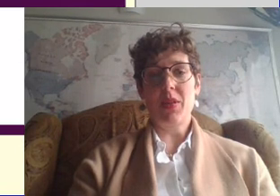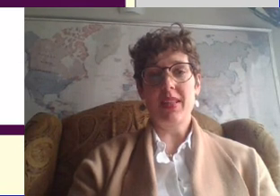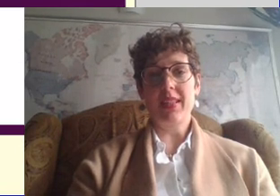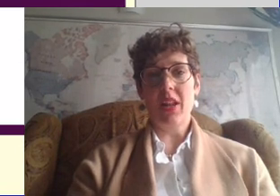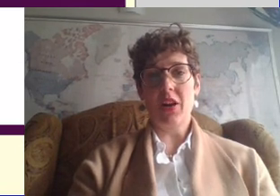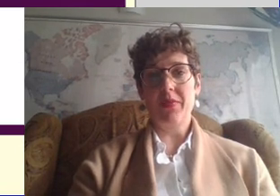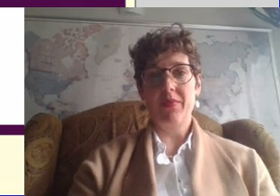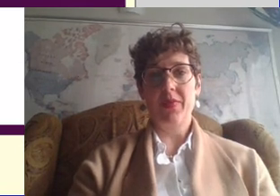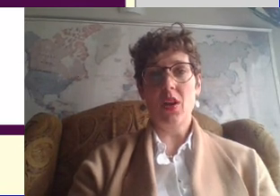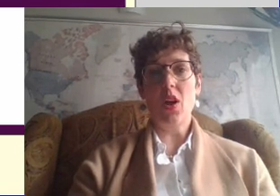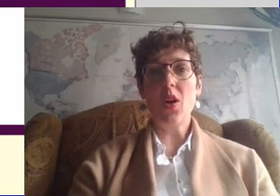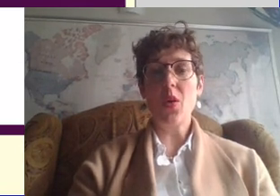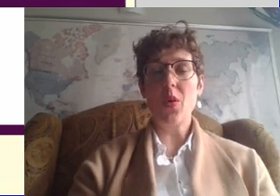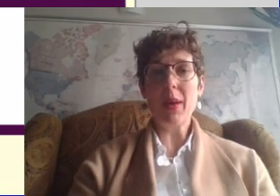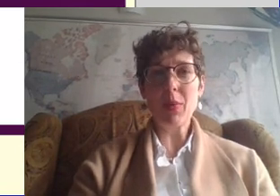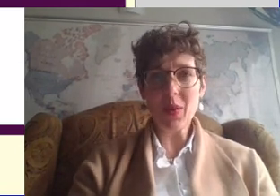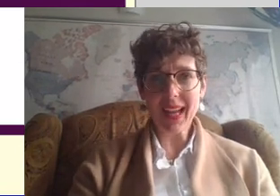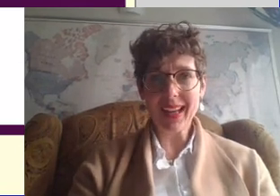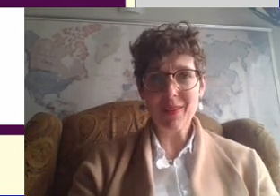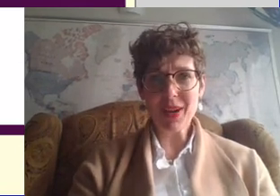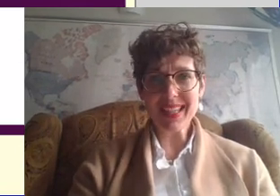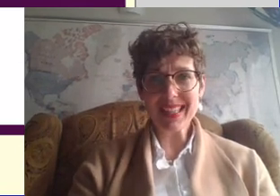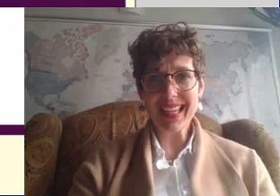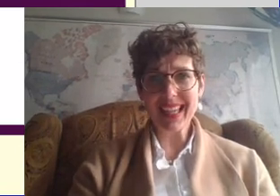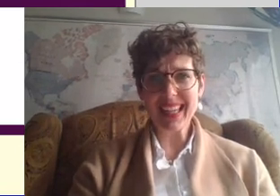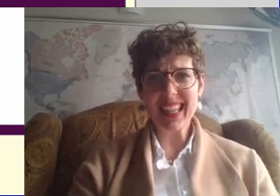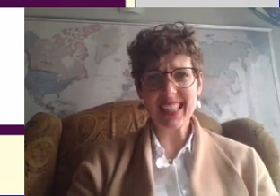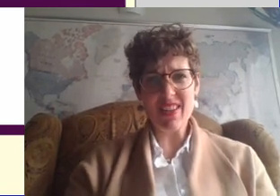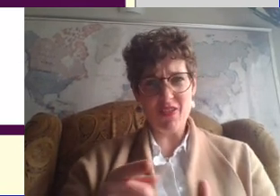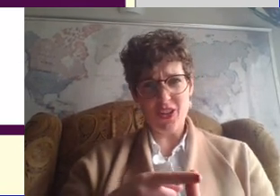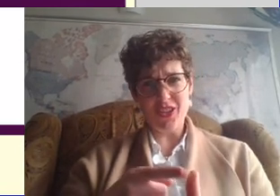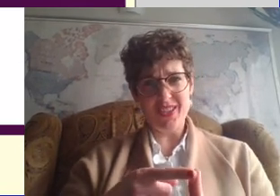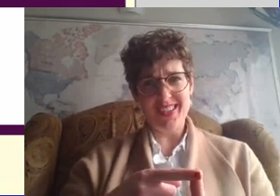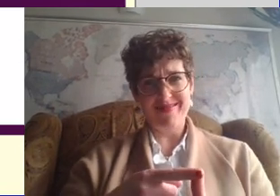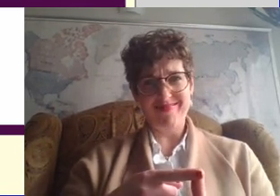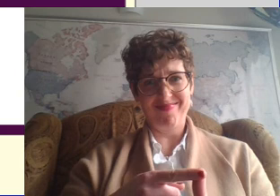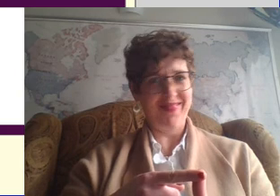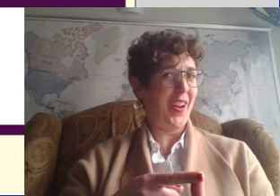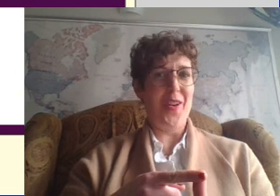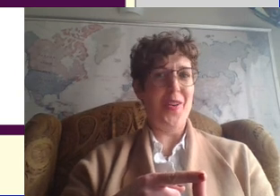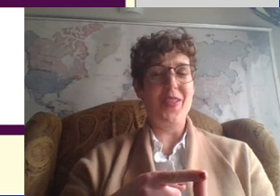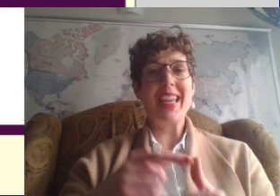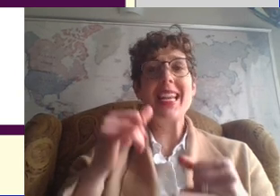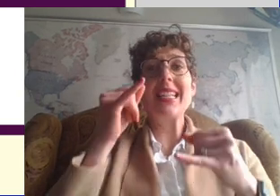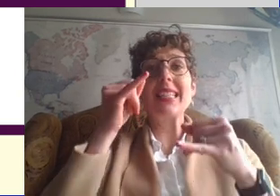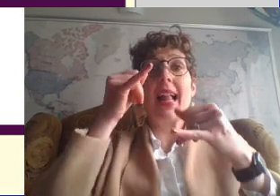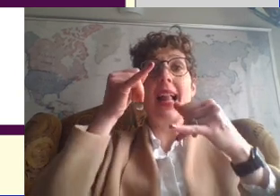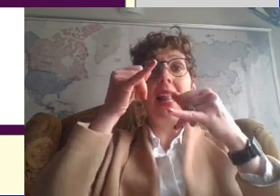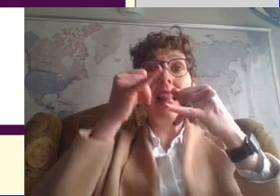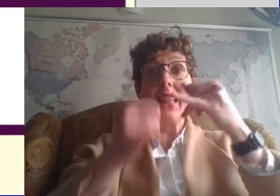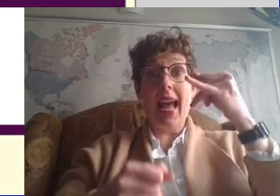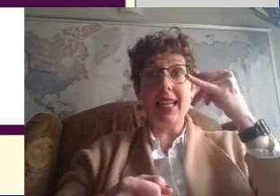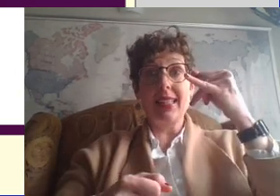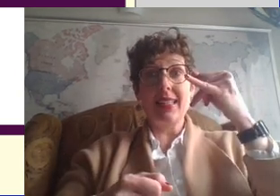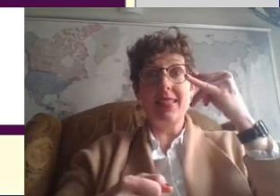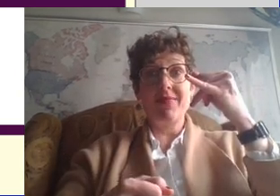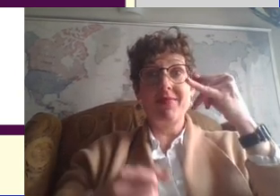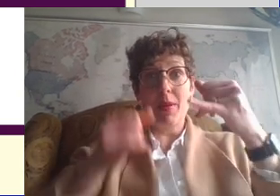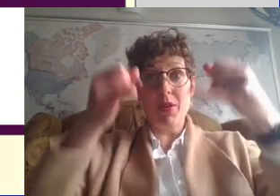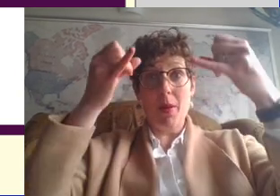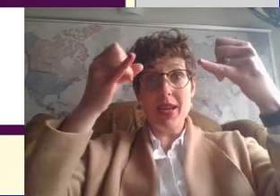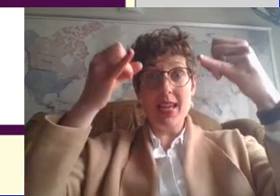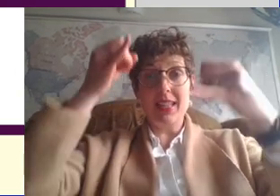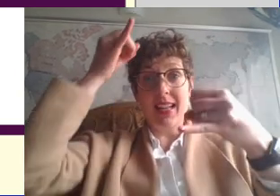Let's try this one right in the center. Oh, that boy, where is he? Is he first? No, he's